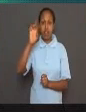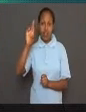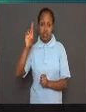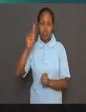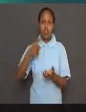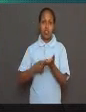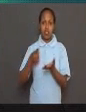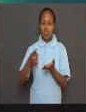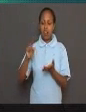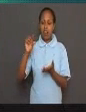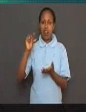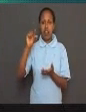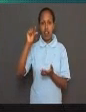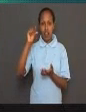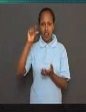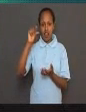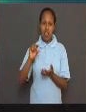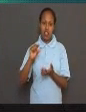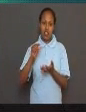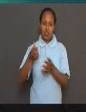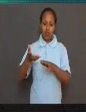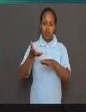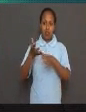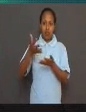up less space.